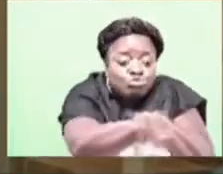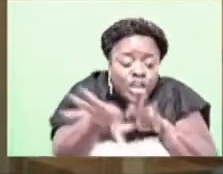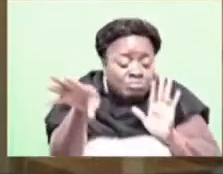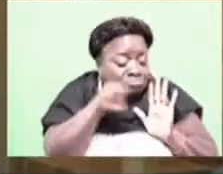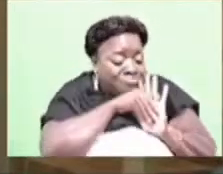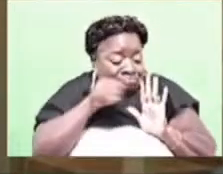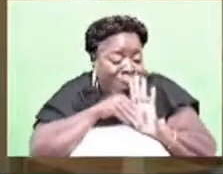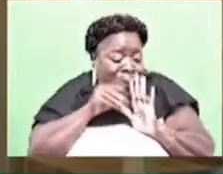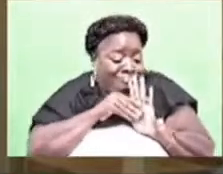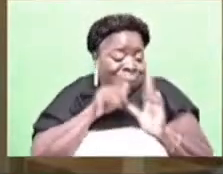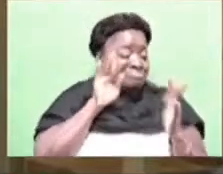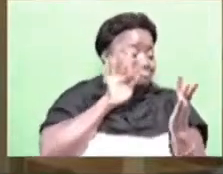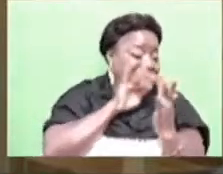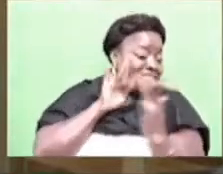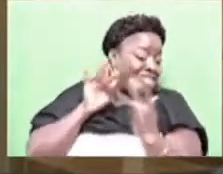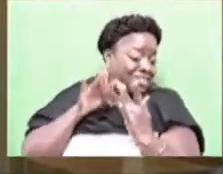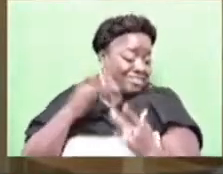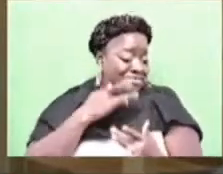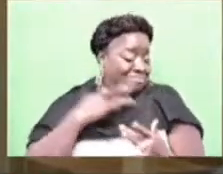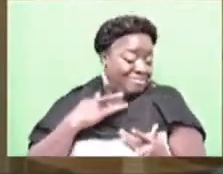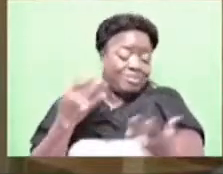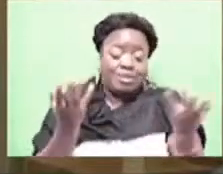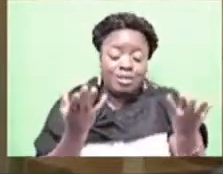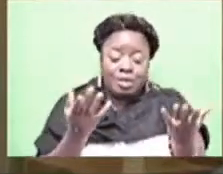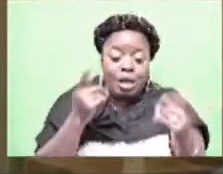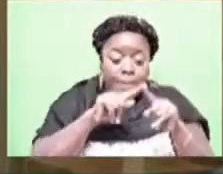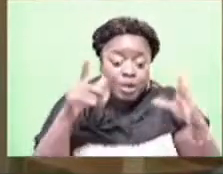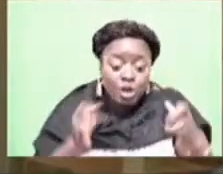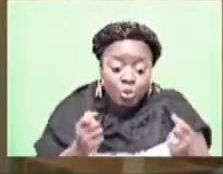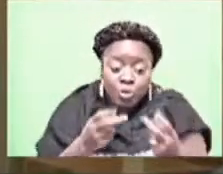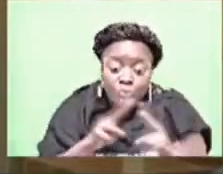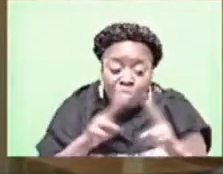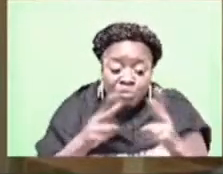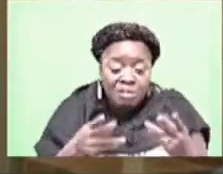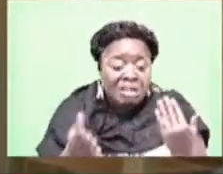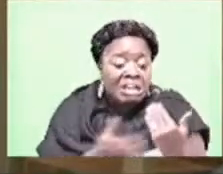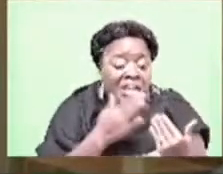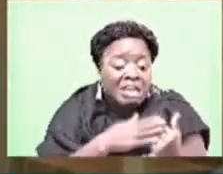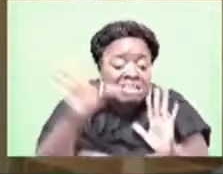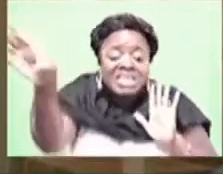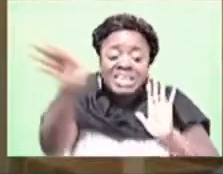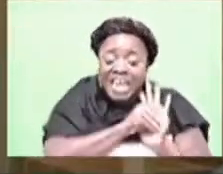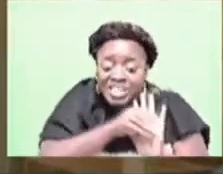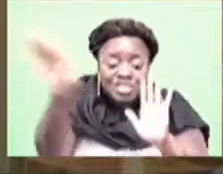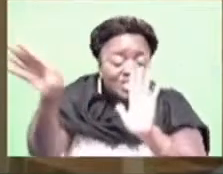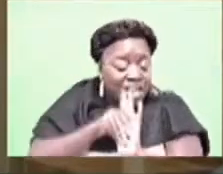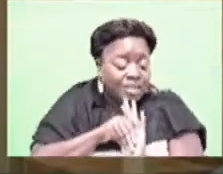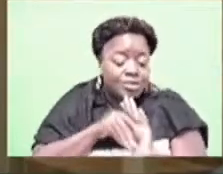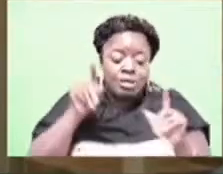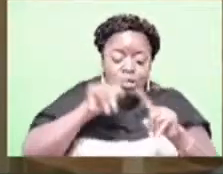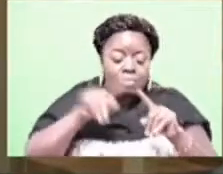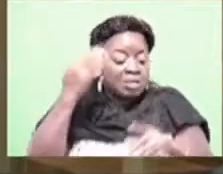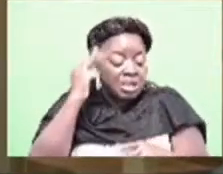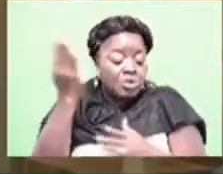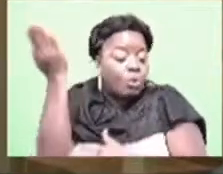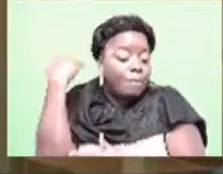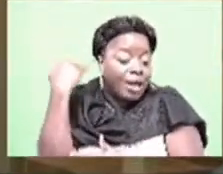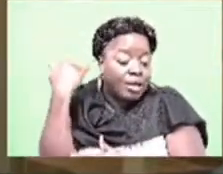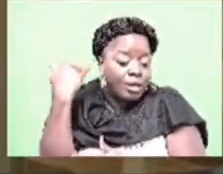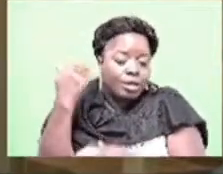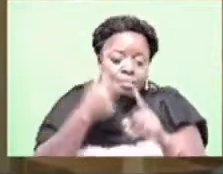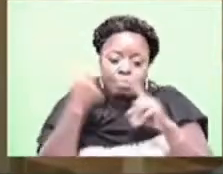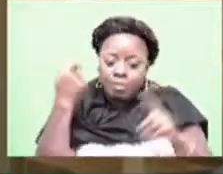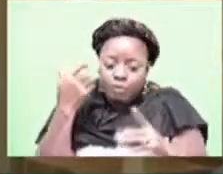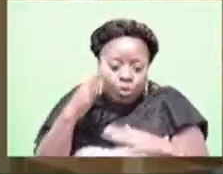is that the thing is very transmissible. What we did not know then was the fact about asymptomatic